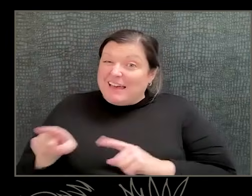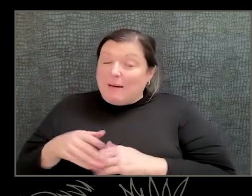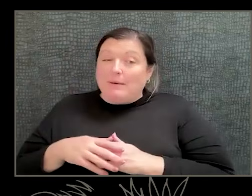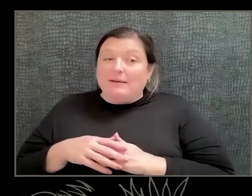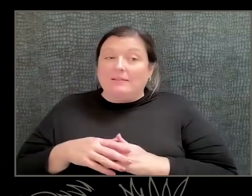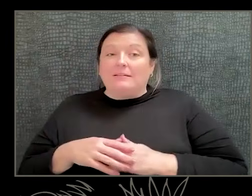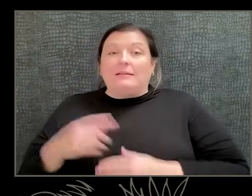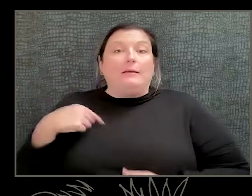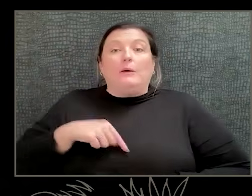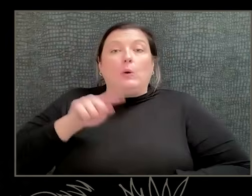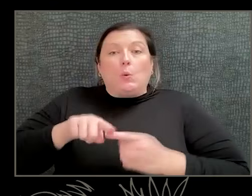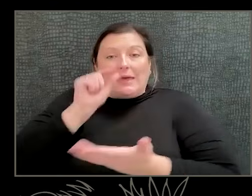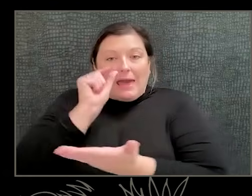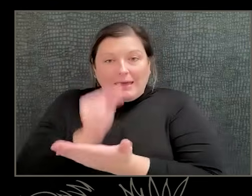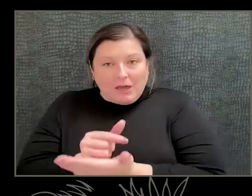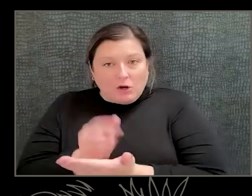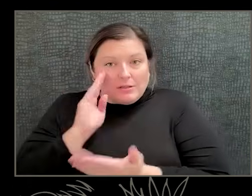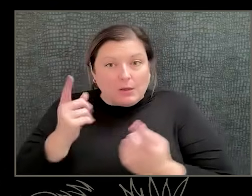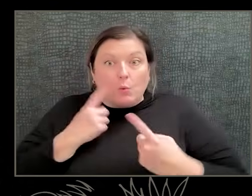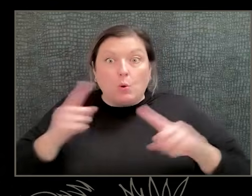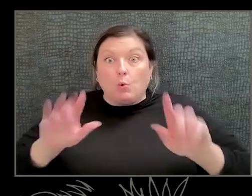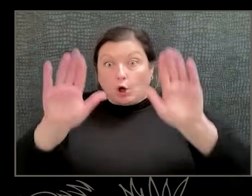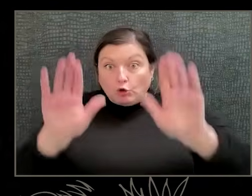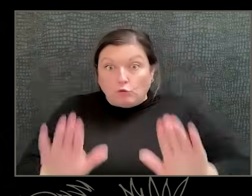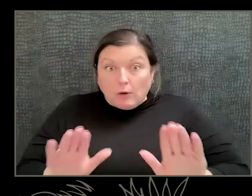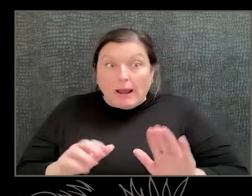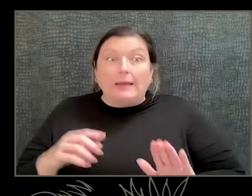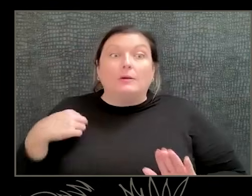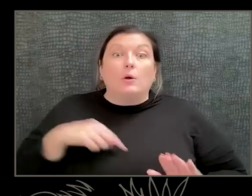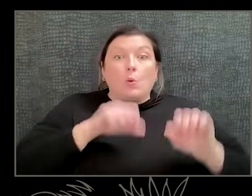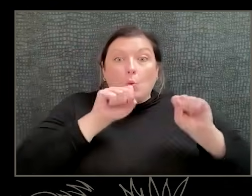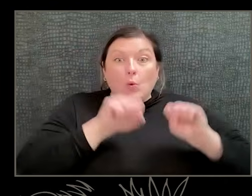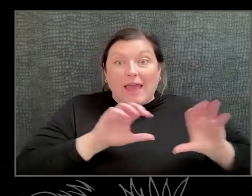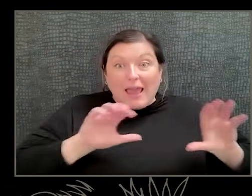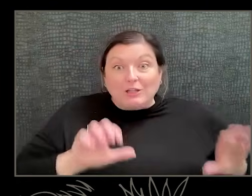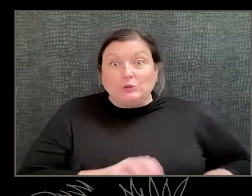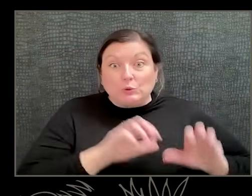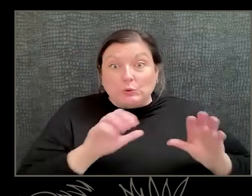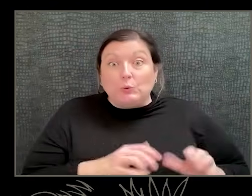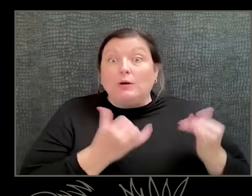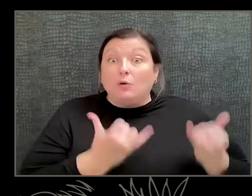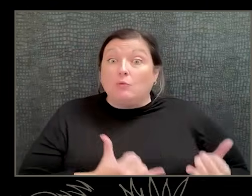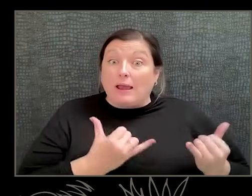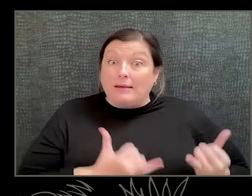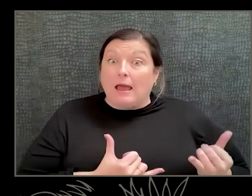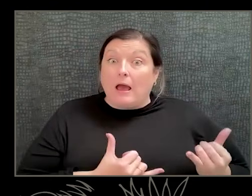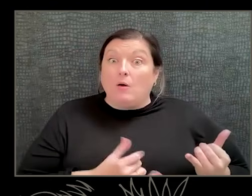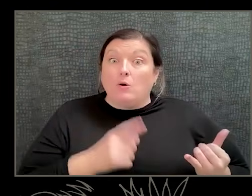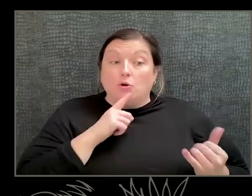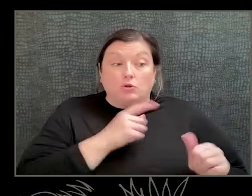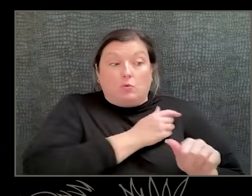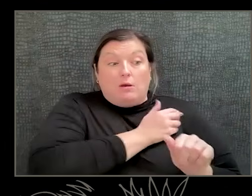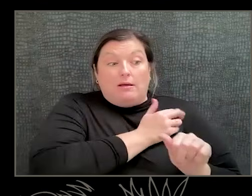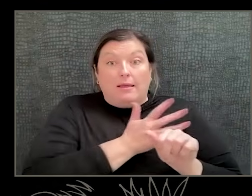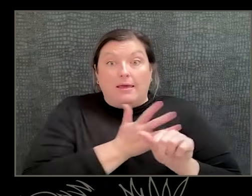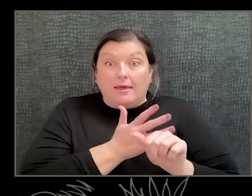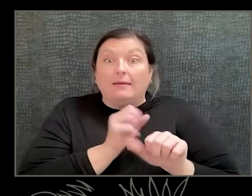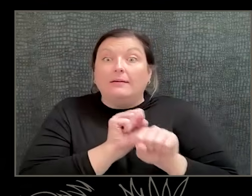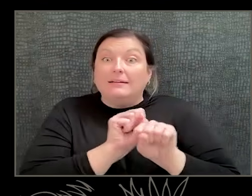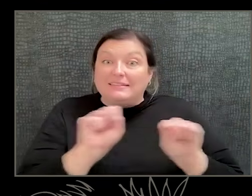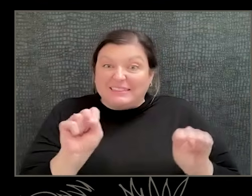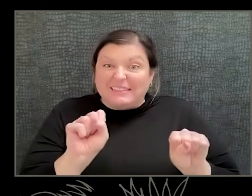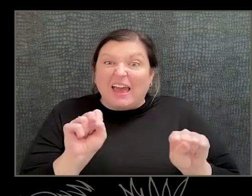we can't guarantee that that's going to work great, we can do stuff right now to better safeguard on